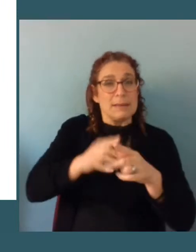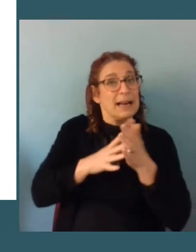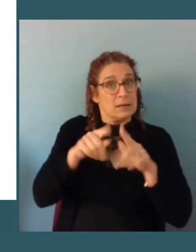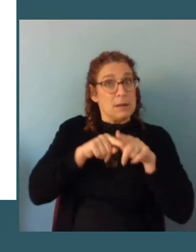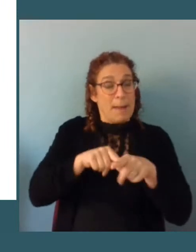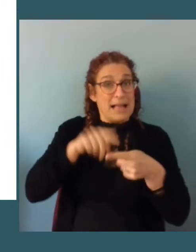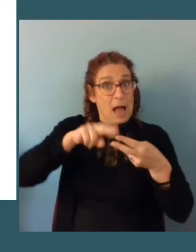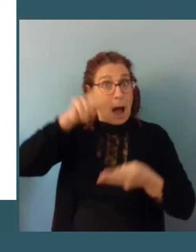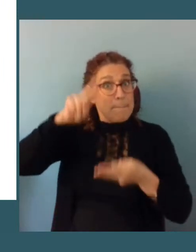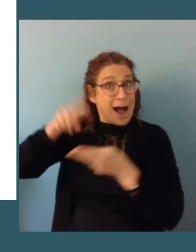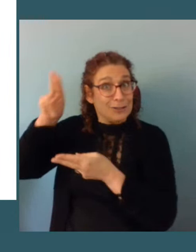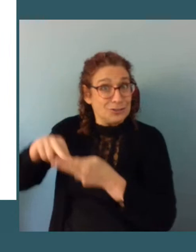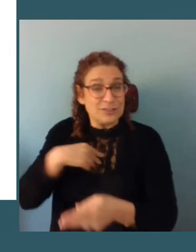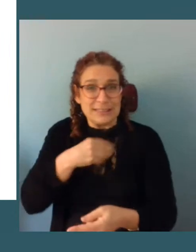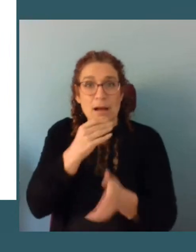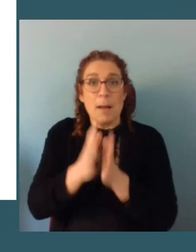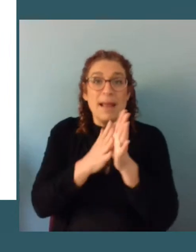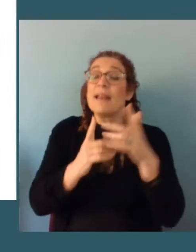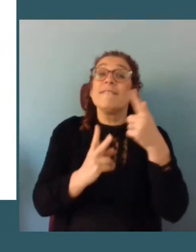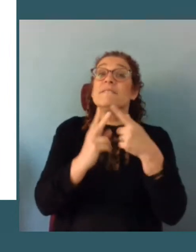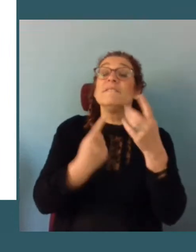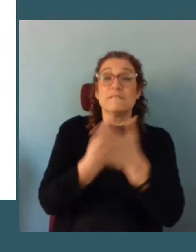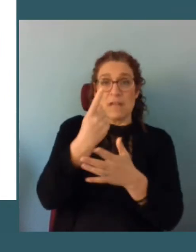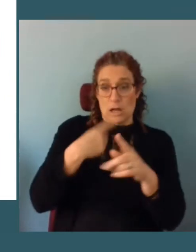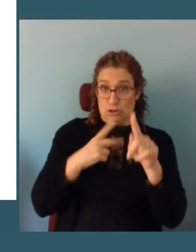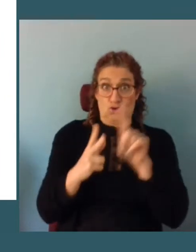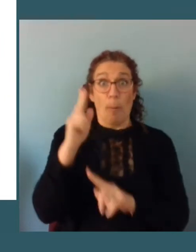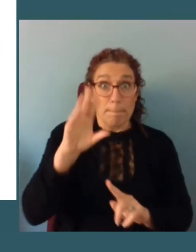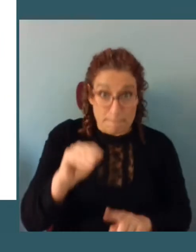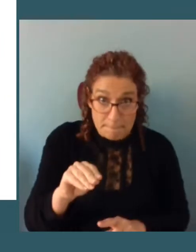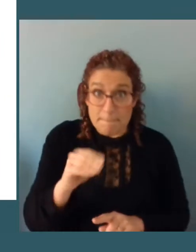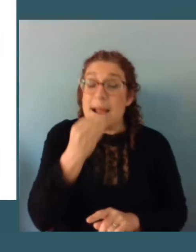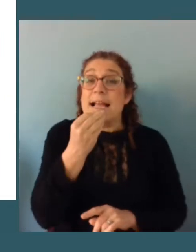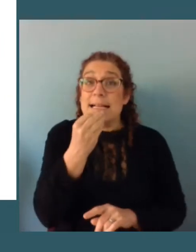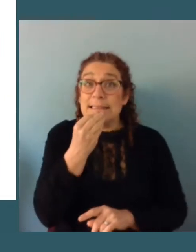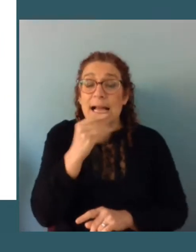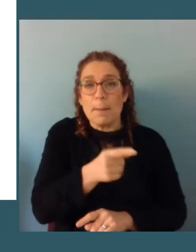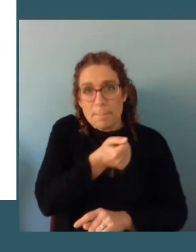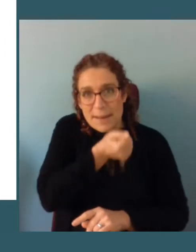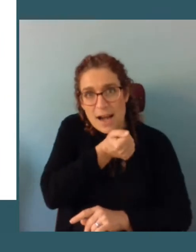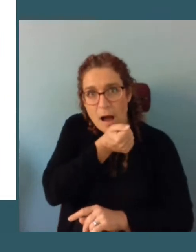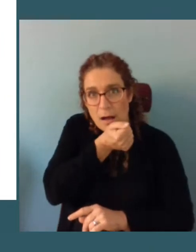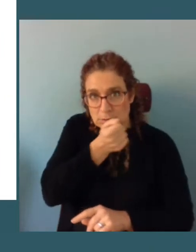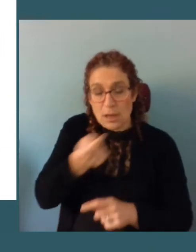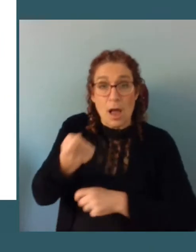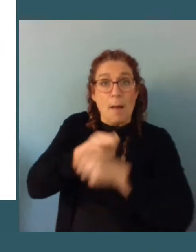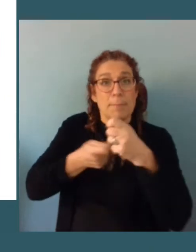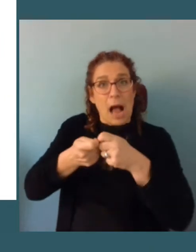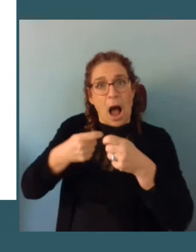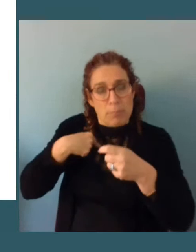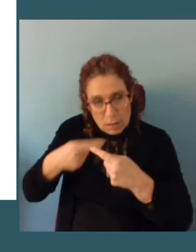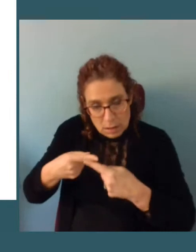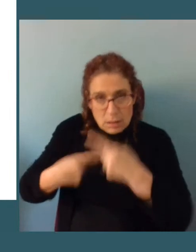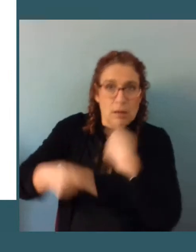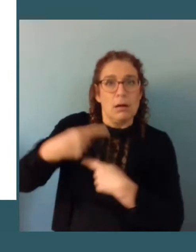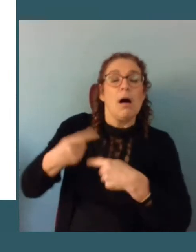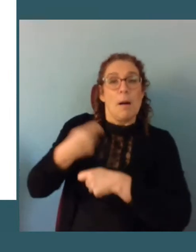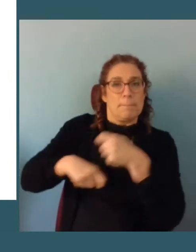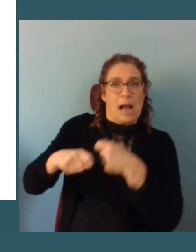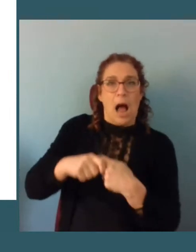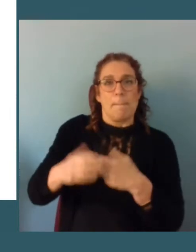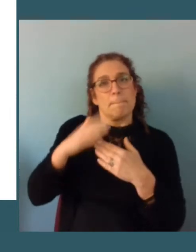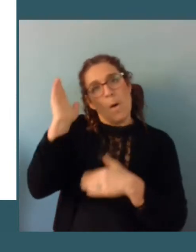stopping ingestion of peanut reverts back to the reactivity to peanut and therefore the risk of an allergic reaction.